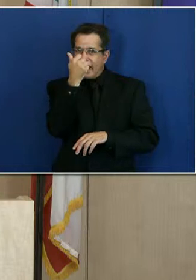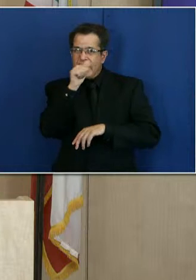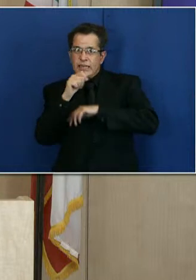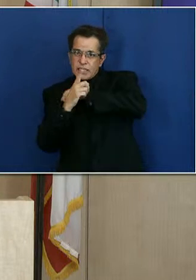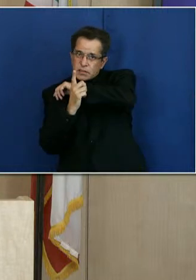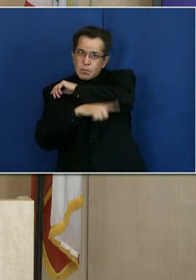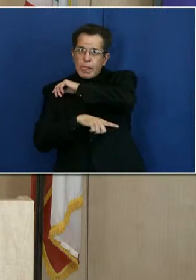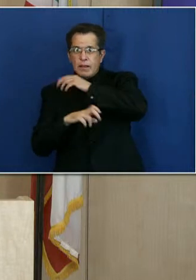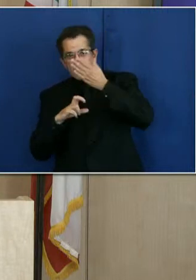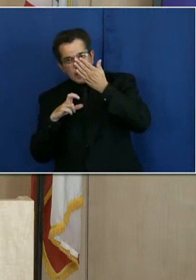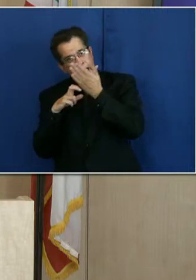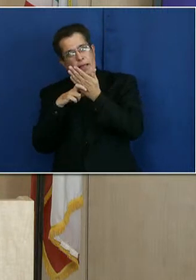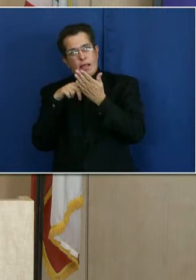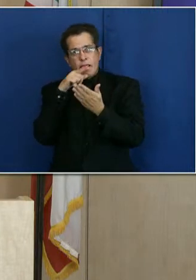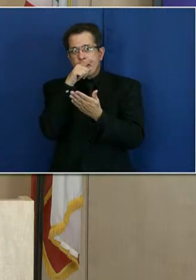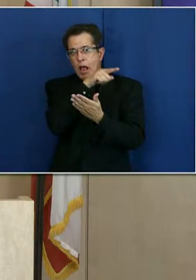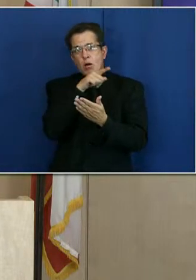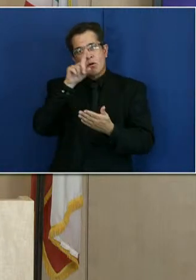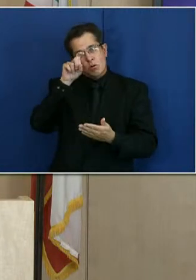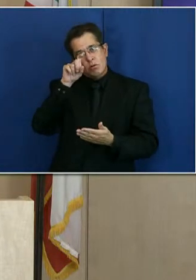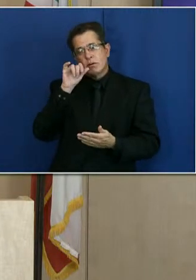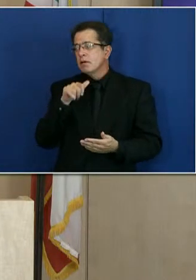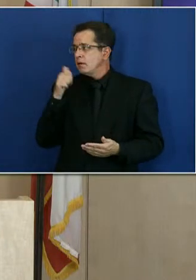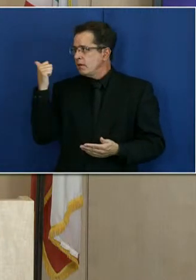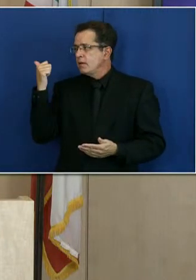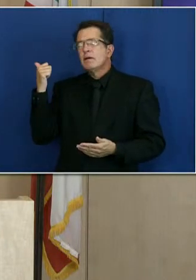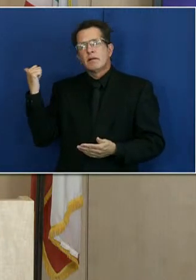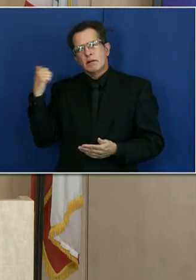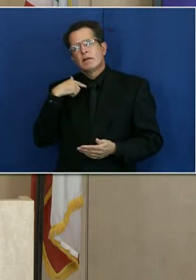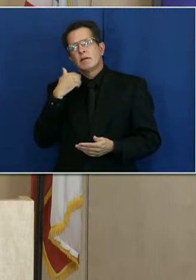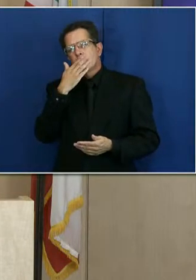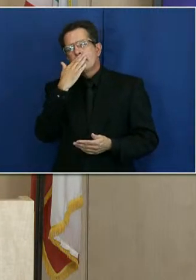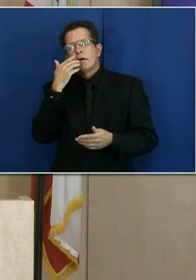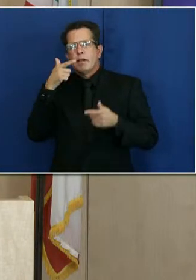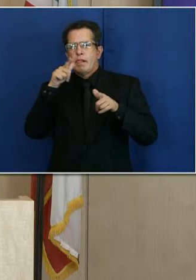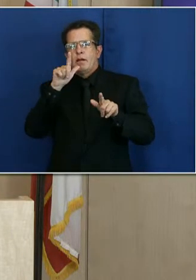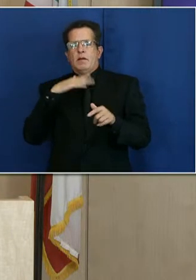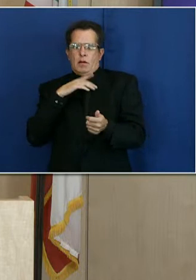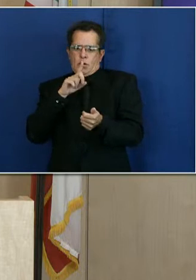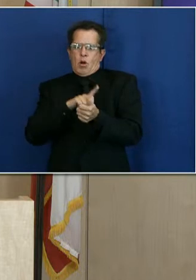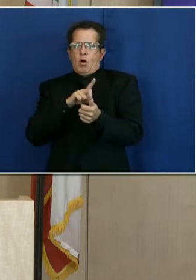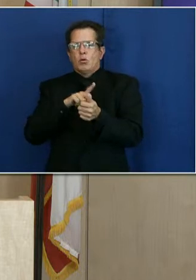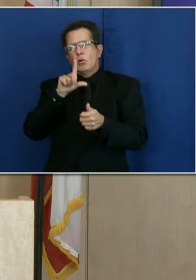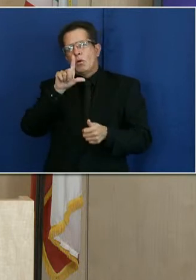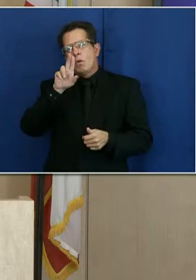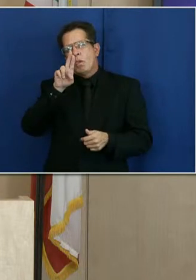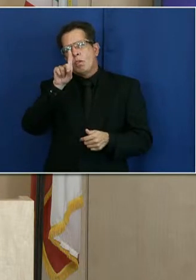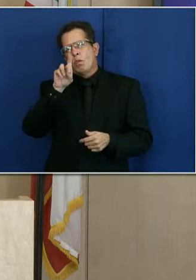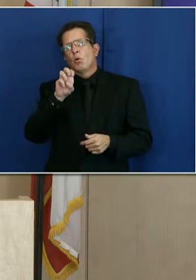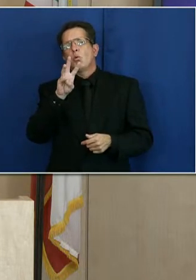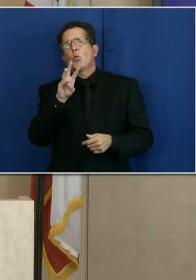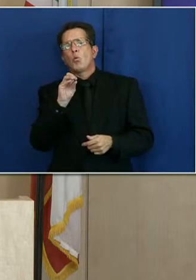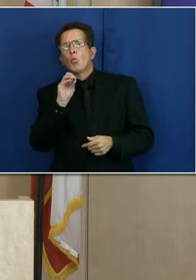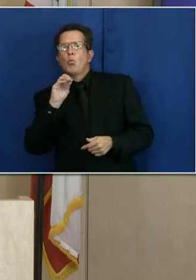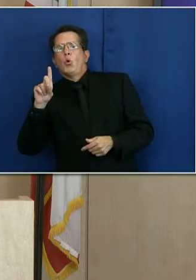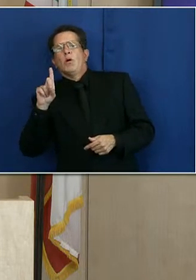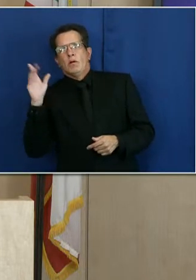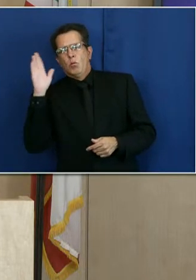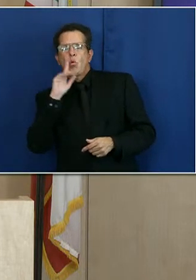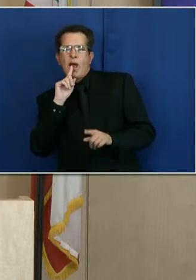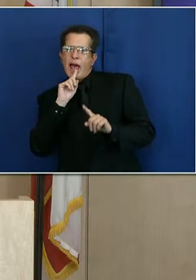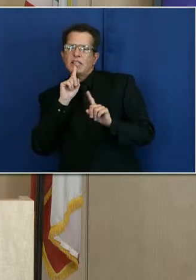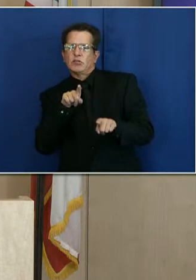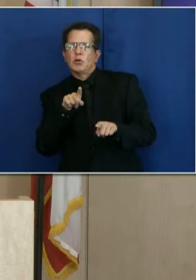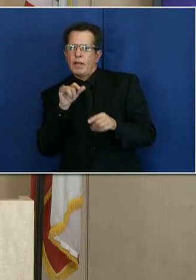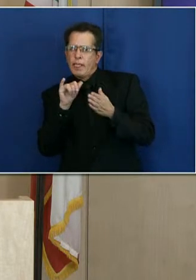or follow-up that happens with those reports? Yeah, I'm going to let our Dr. Luke Wood come up and answer the latter part of your question. But again, our